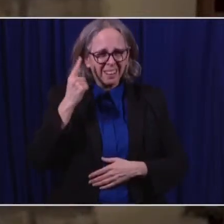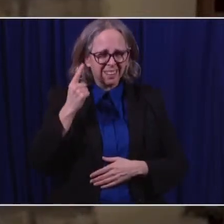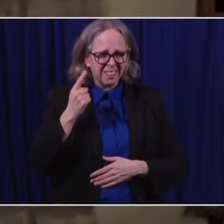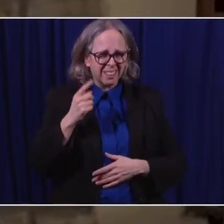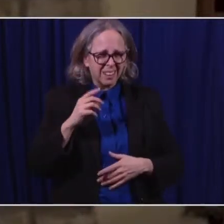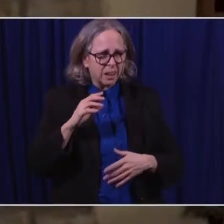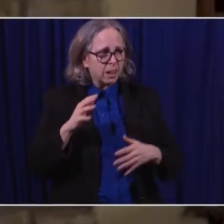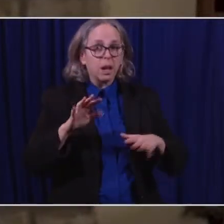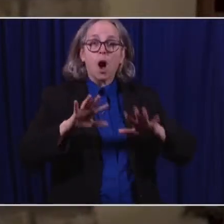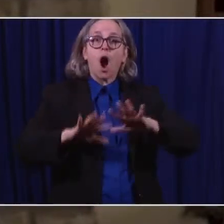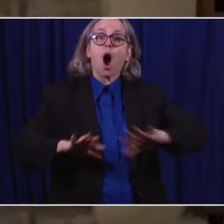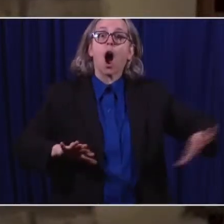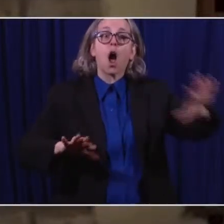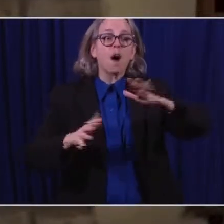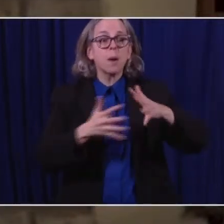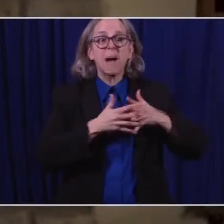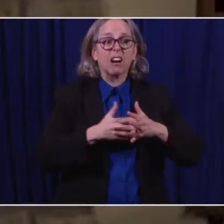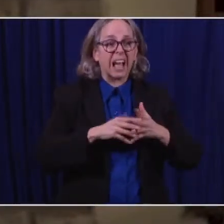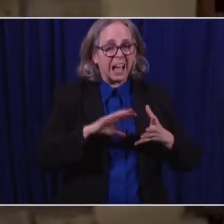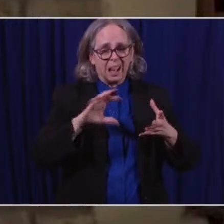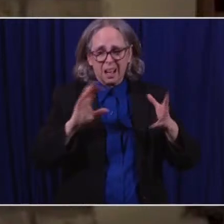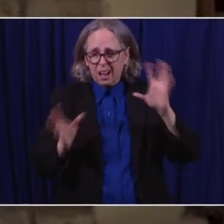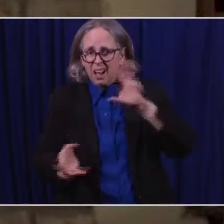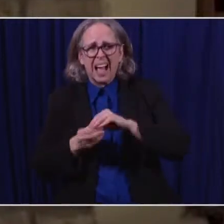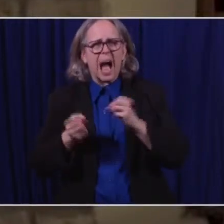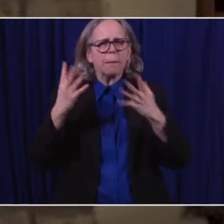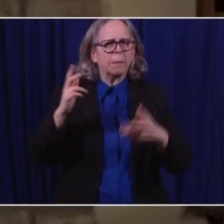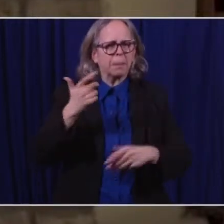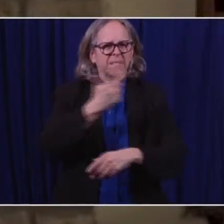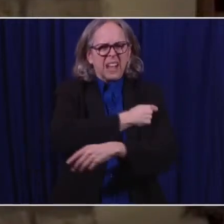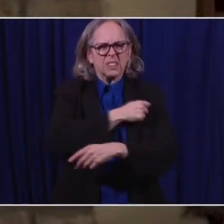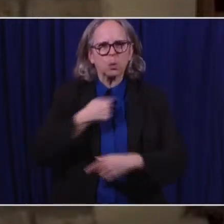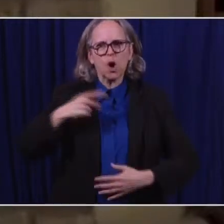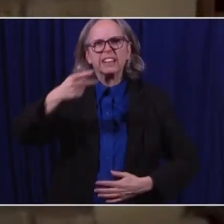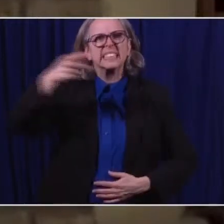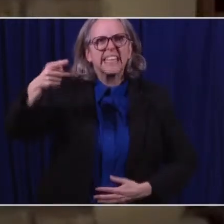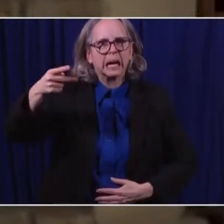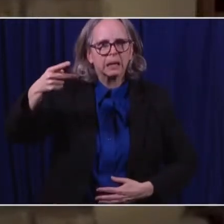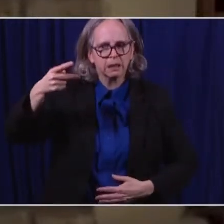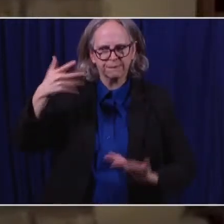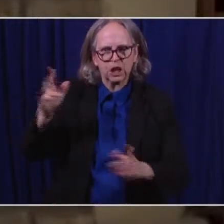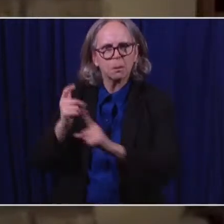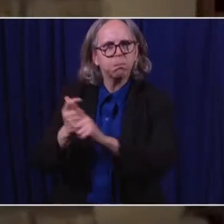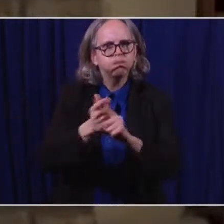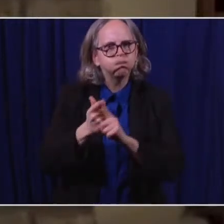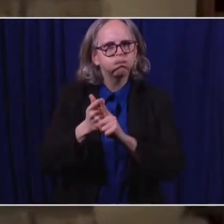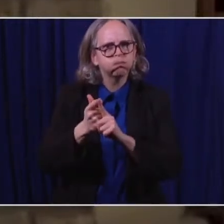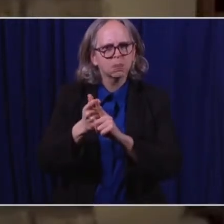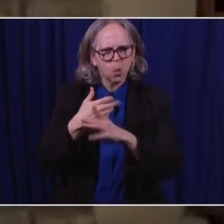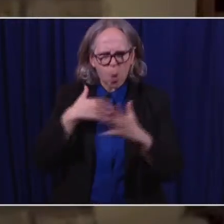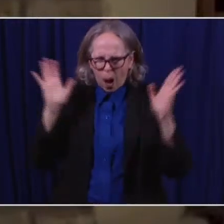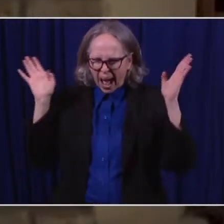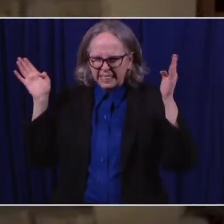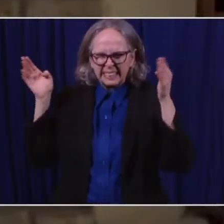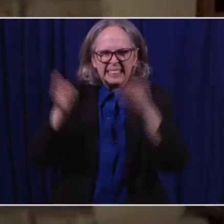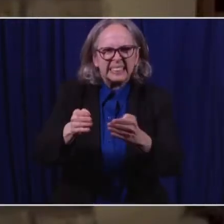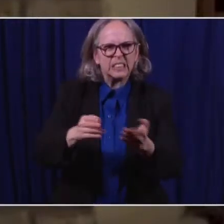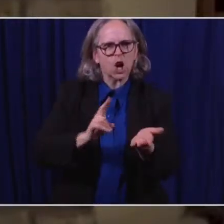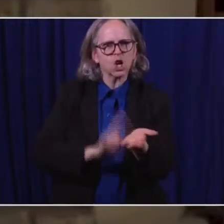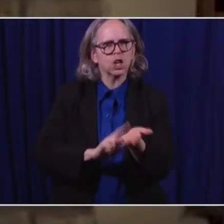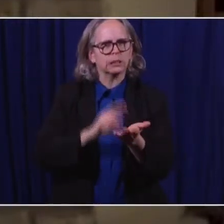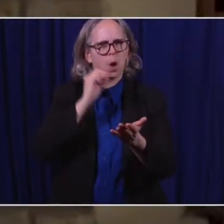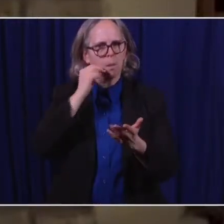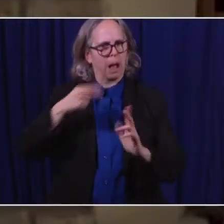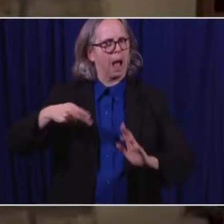vaccinated in nursing homes. We have a lot of people in nursing homes. We've really concentrated on it. We're now in the process of going back for the second